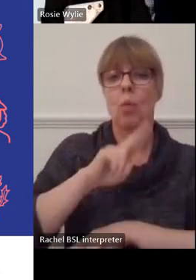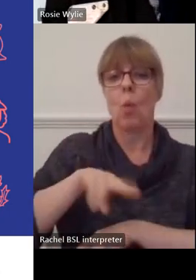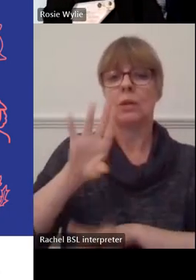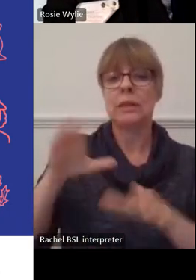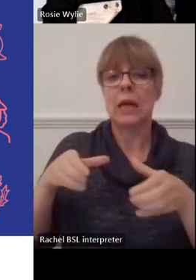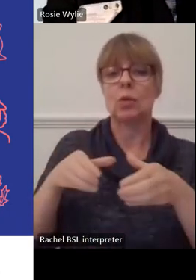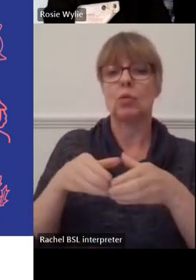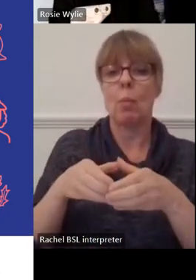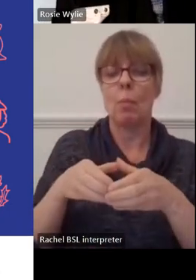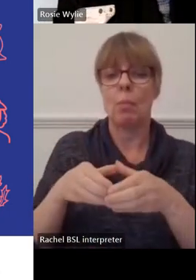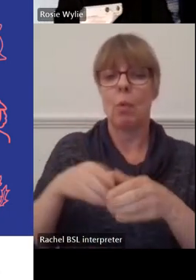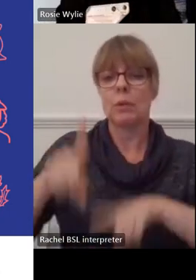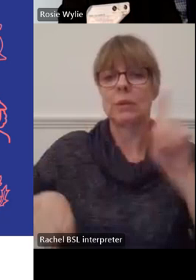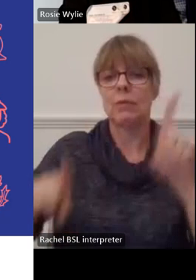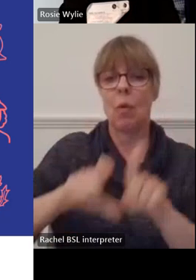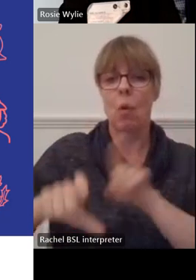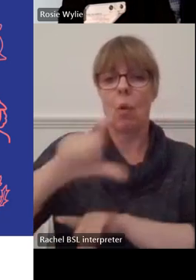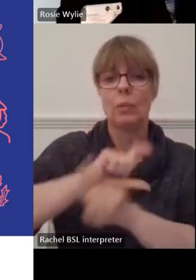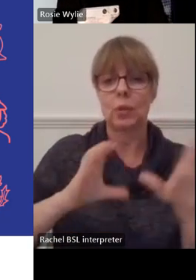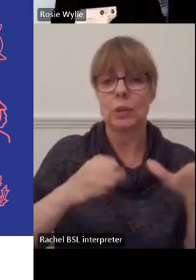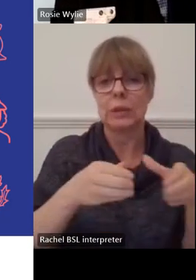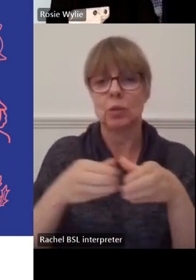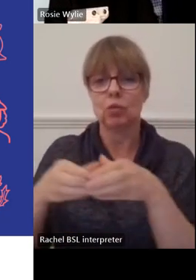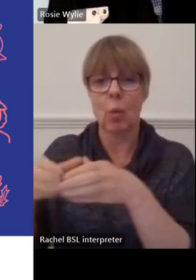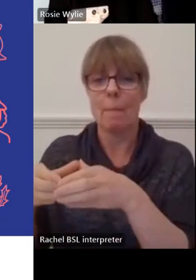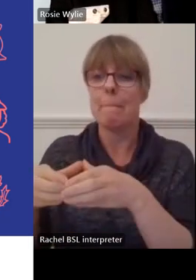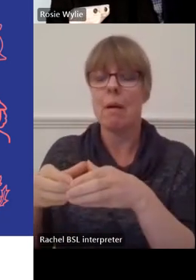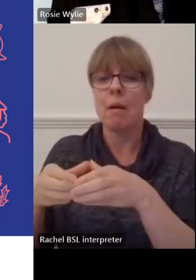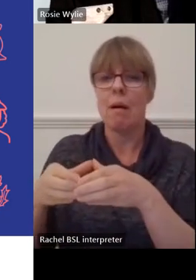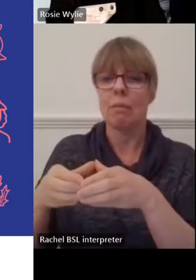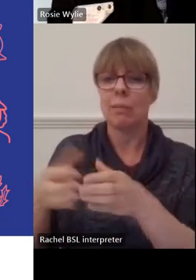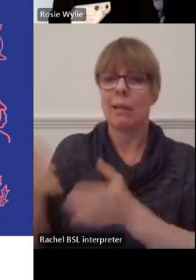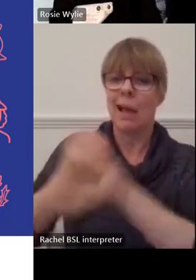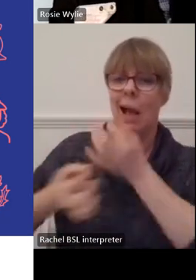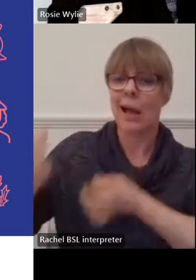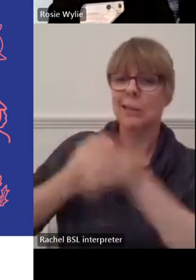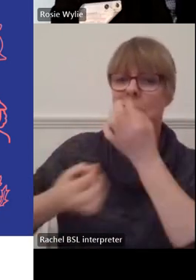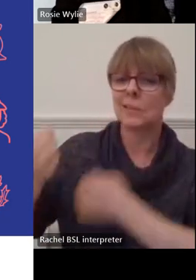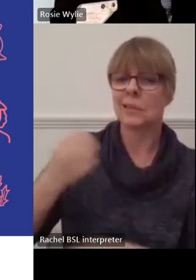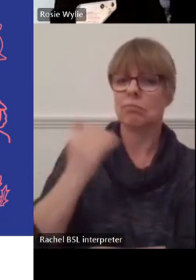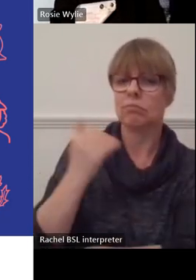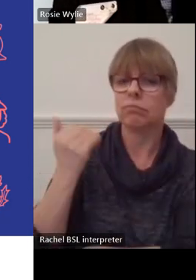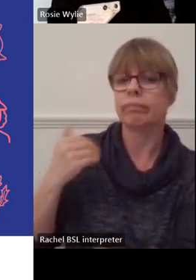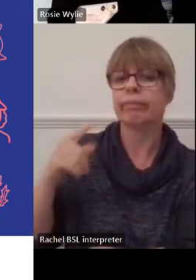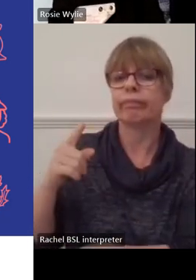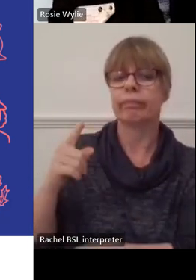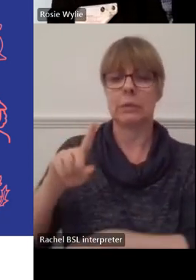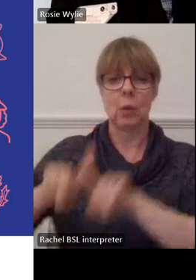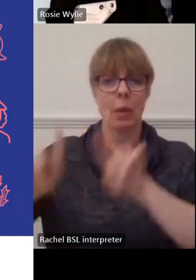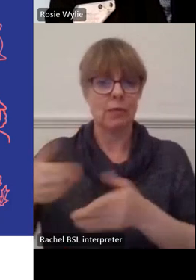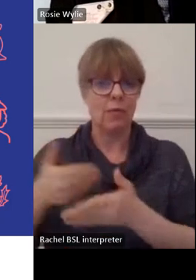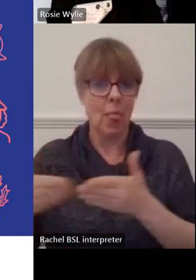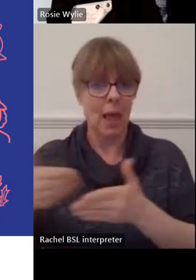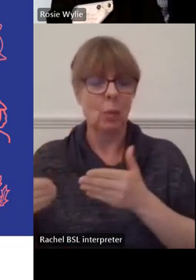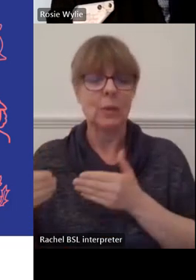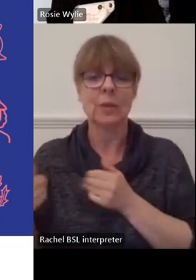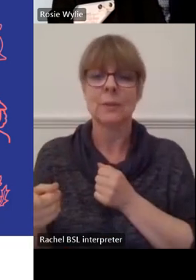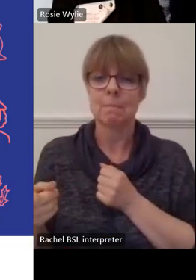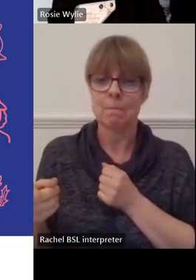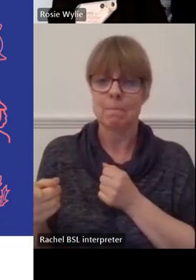different community groups, different community groups of interest. And these people speak different languages because we're doing that in a bilingual way.